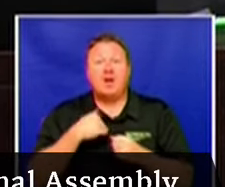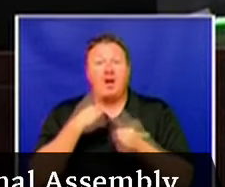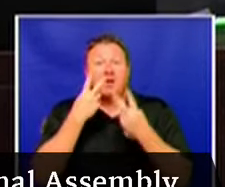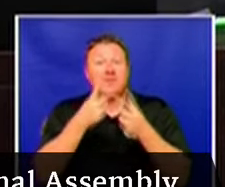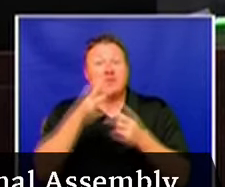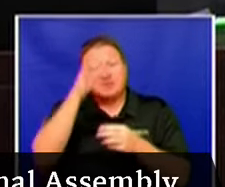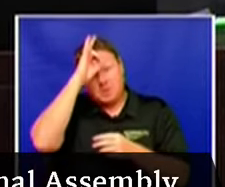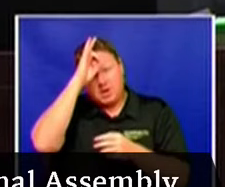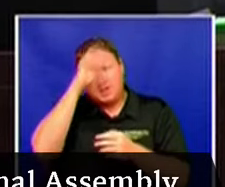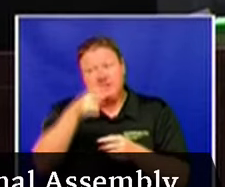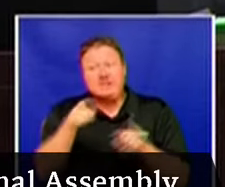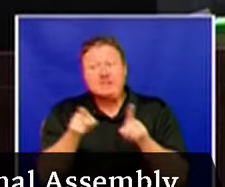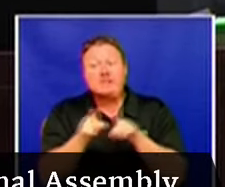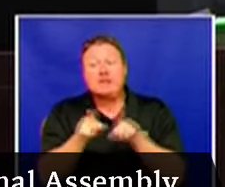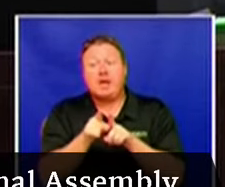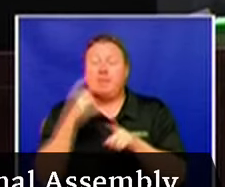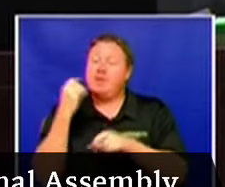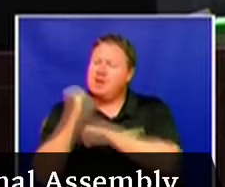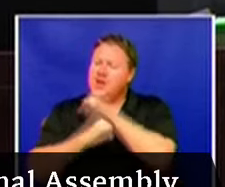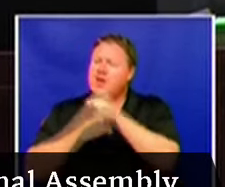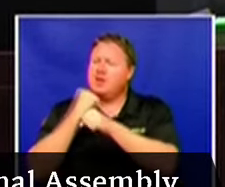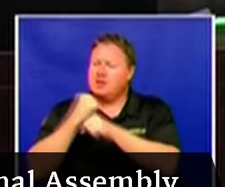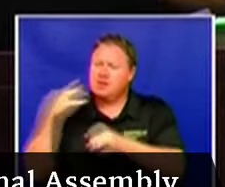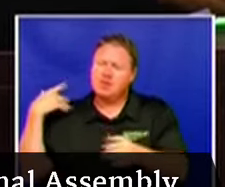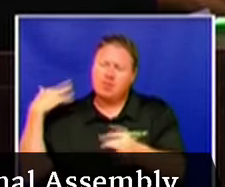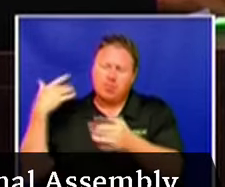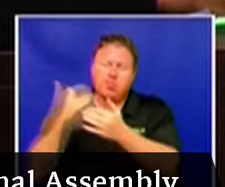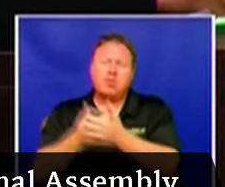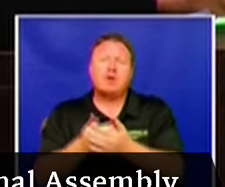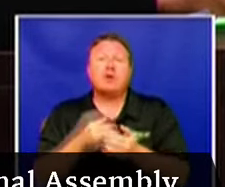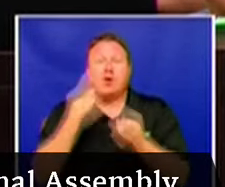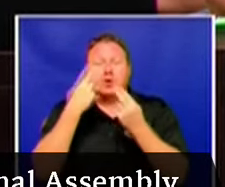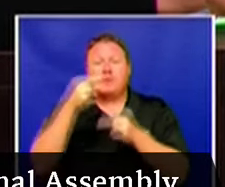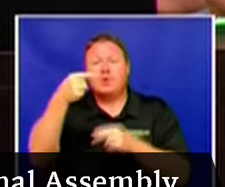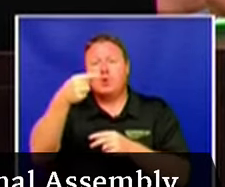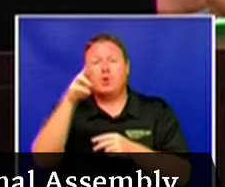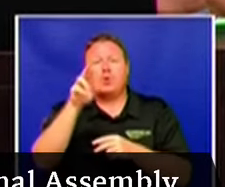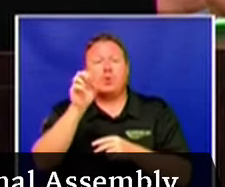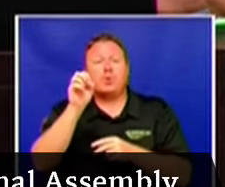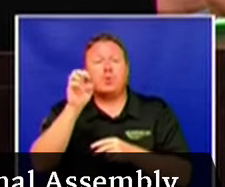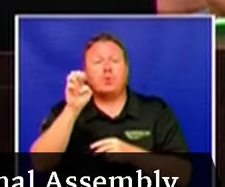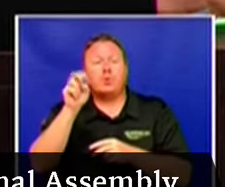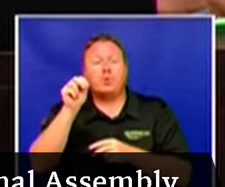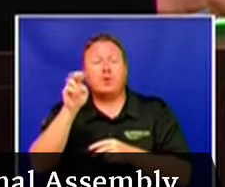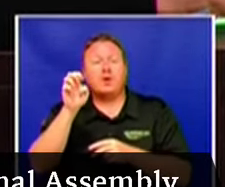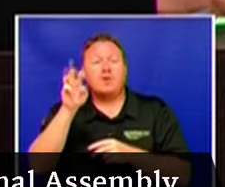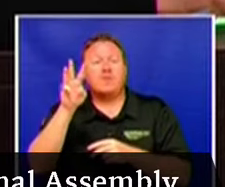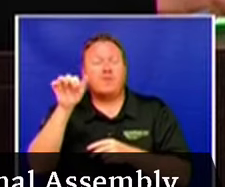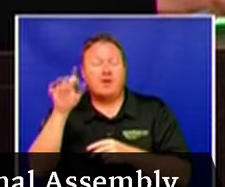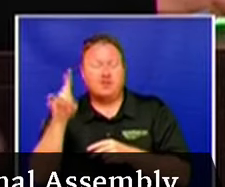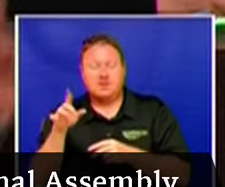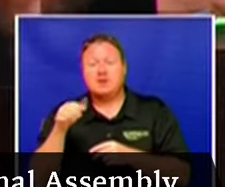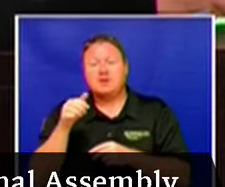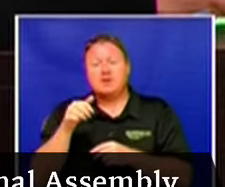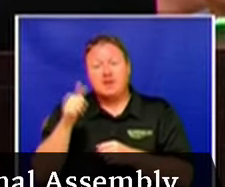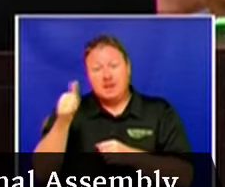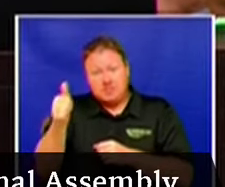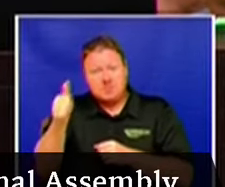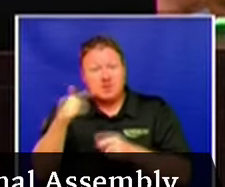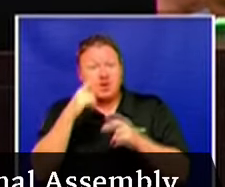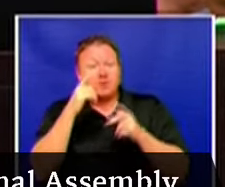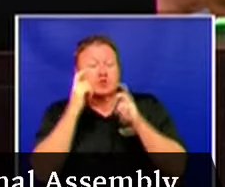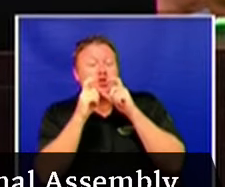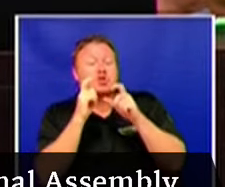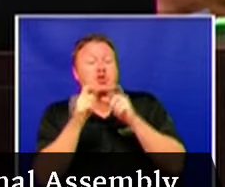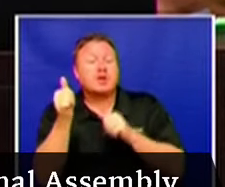police over years. And Honorable Groenewald, who keeps a close eye on this, what we have tended